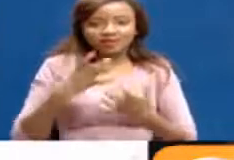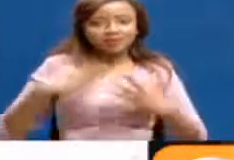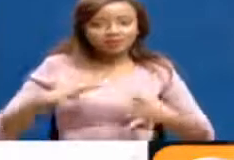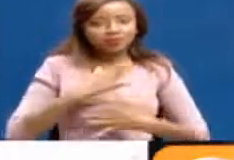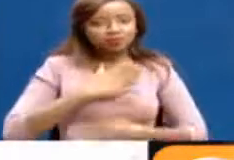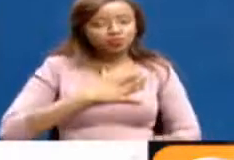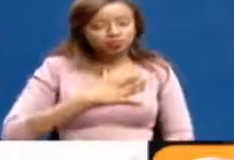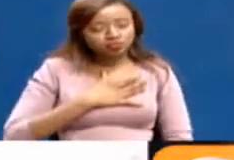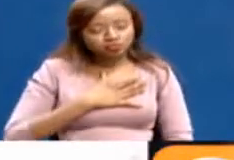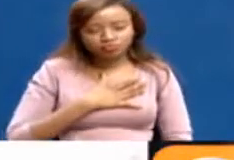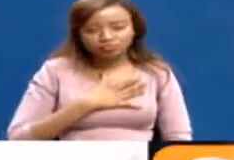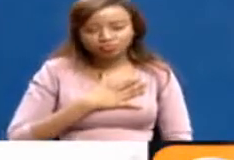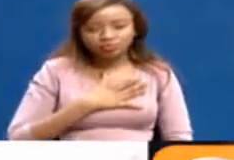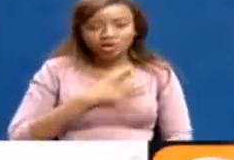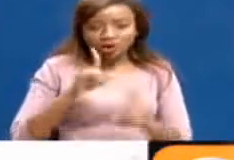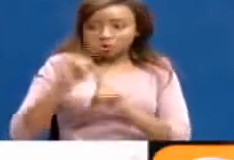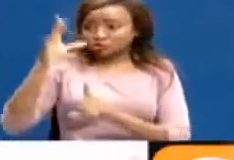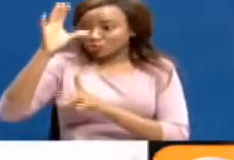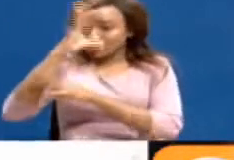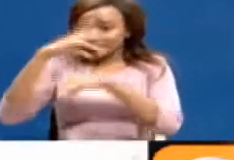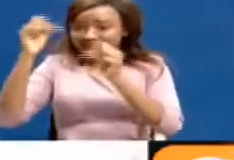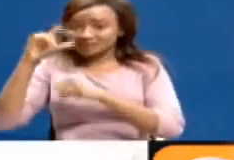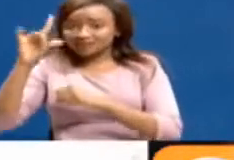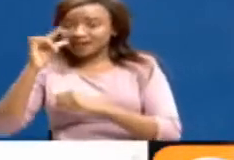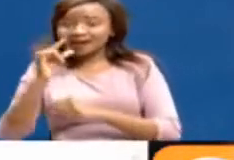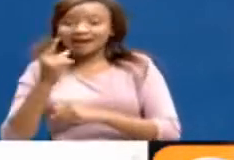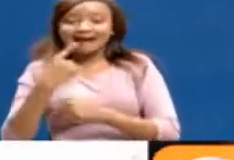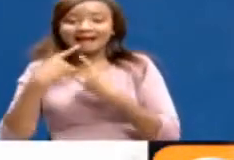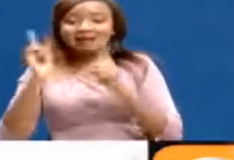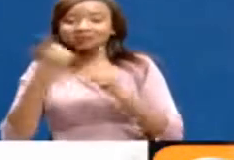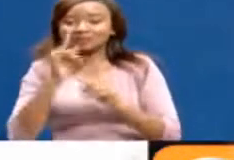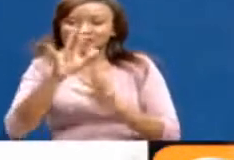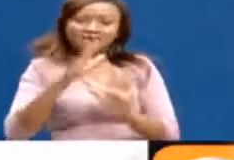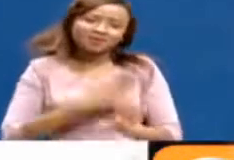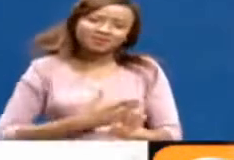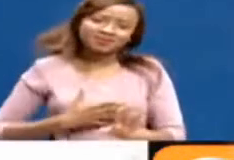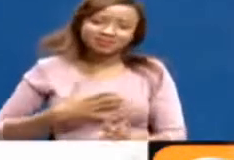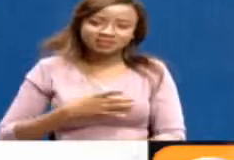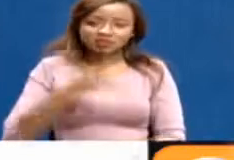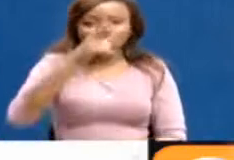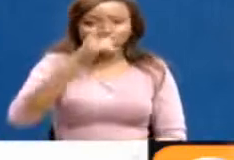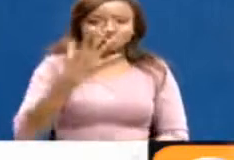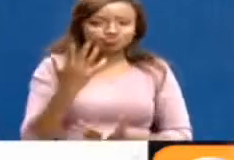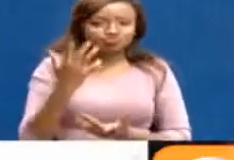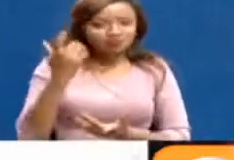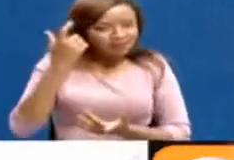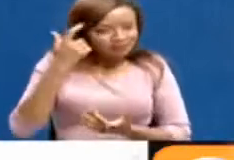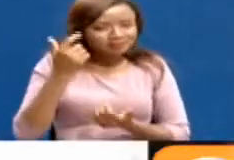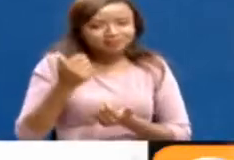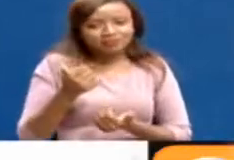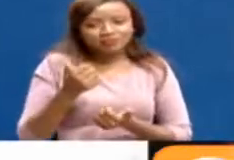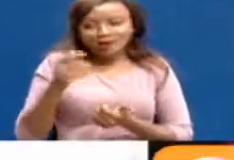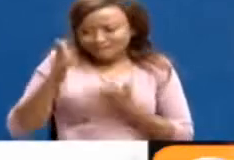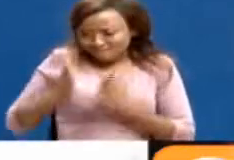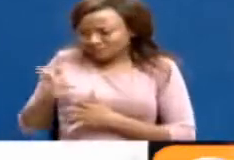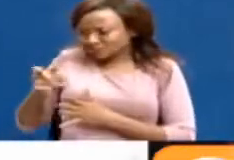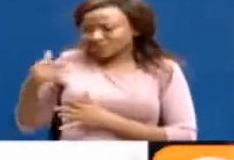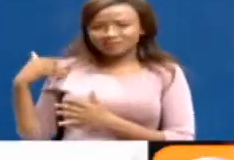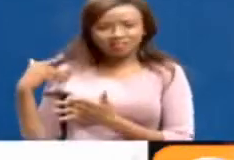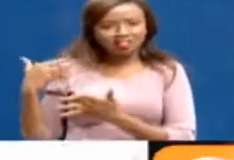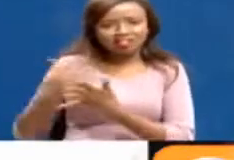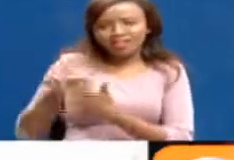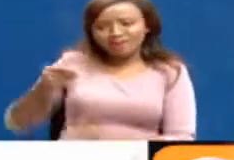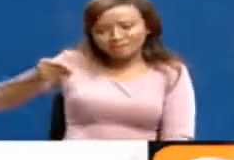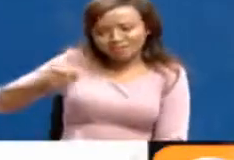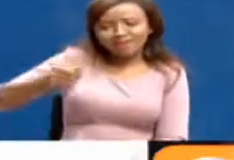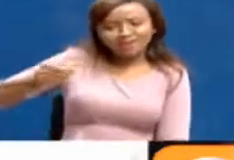had the president appealing. The president was appealing and said, please, if you're a reasonable landlord and this person has been paying you all this time, they've been giving you an